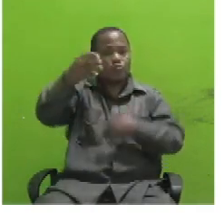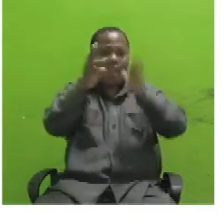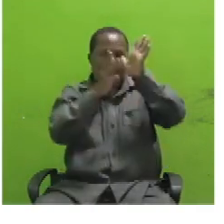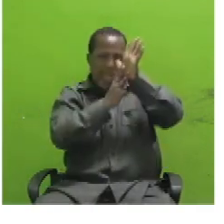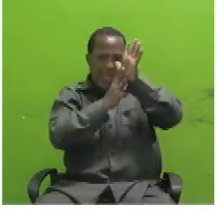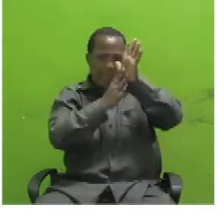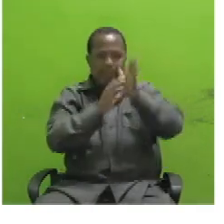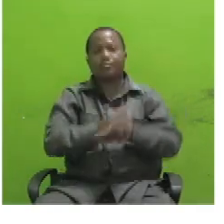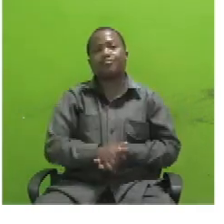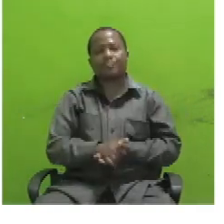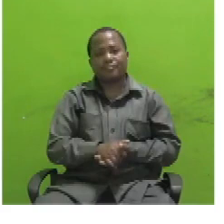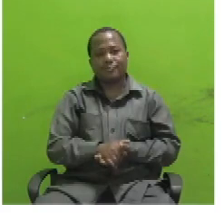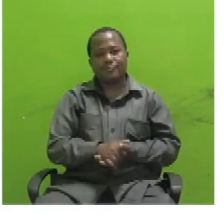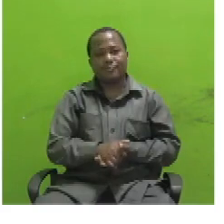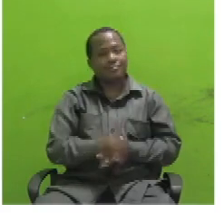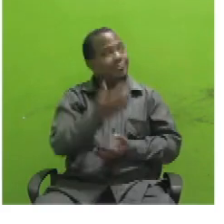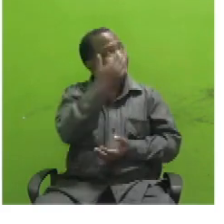7:45.